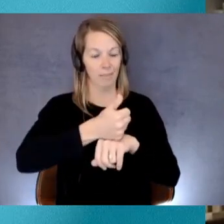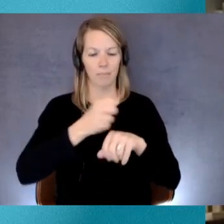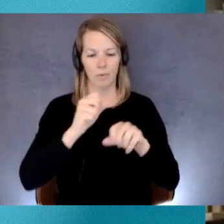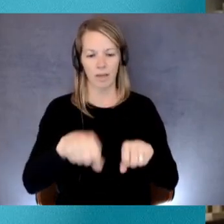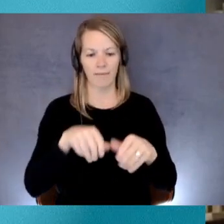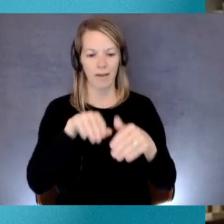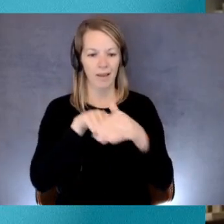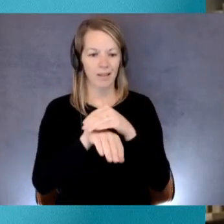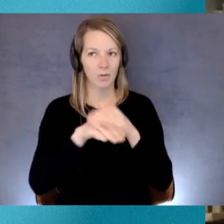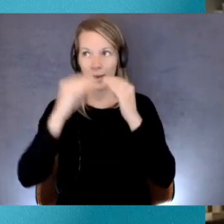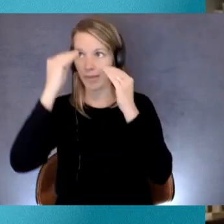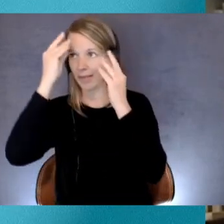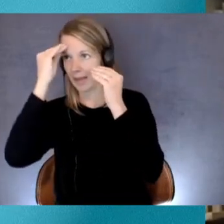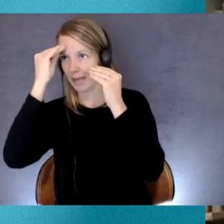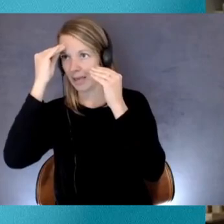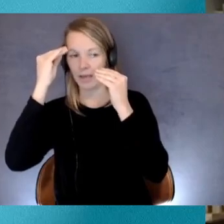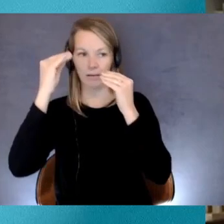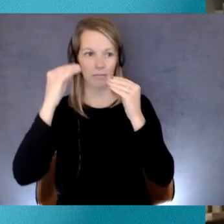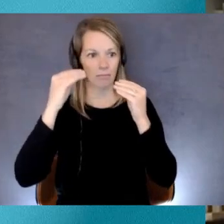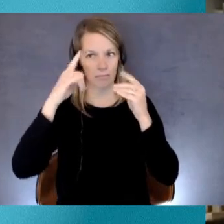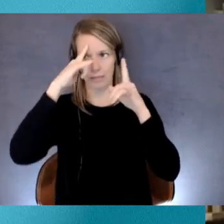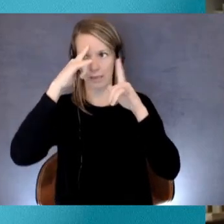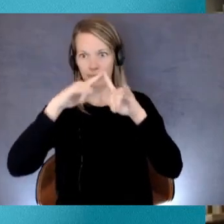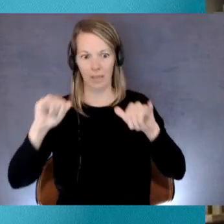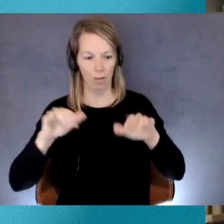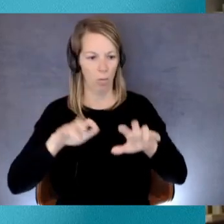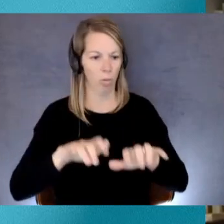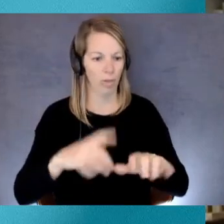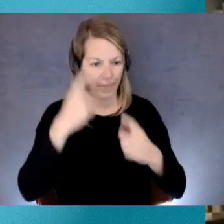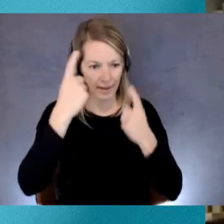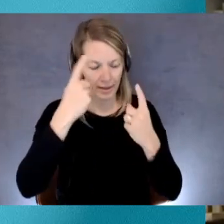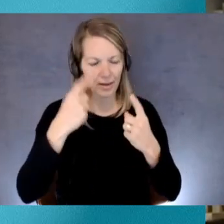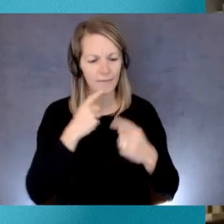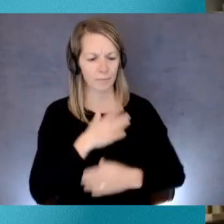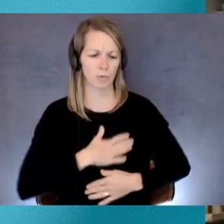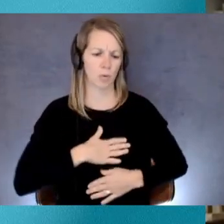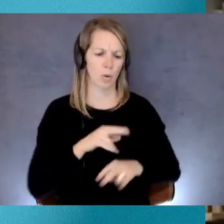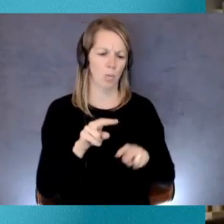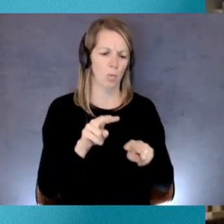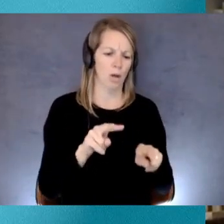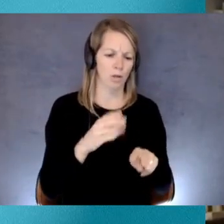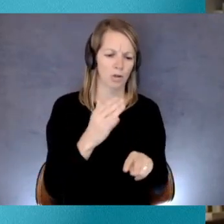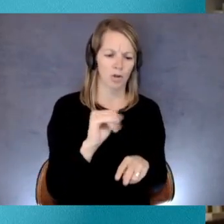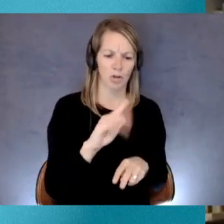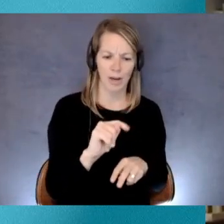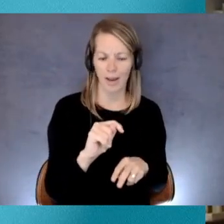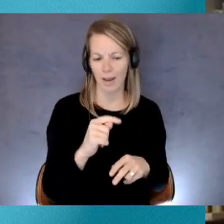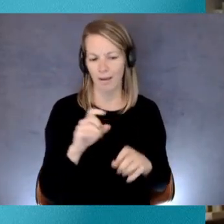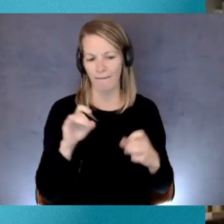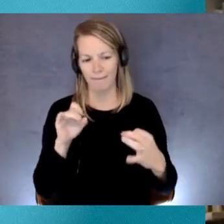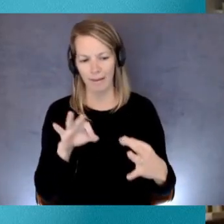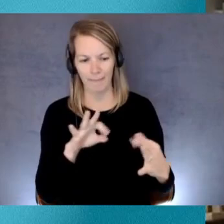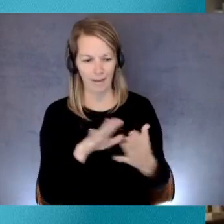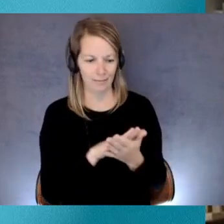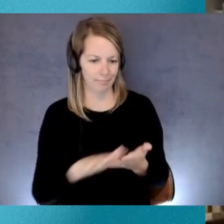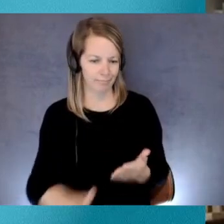access to our thinking as you're thinking it. And I've been really enjoying watching the chat and the feedback as this entire consortium's